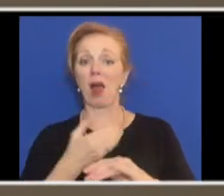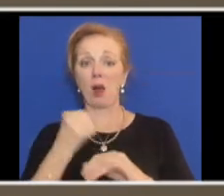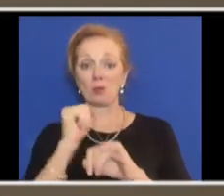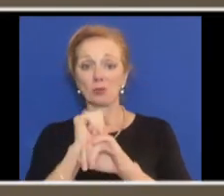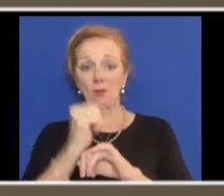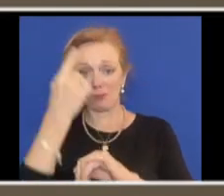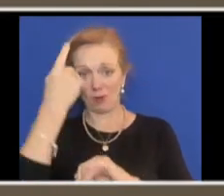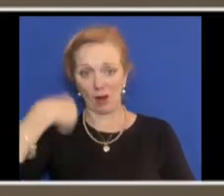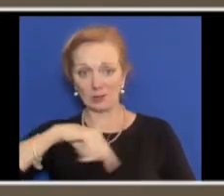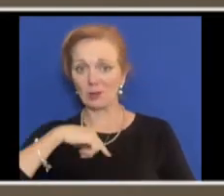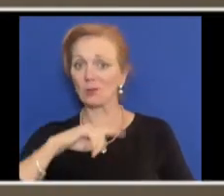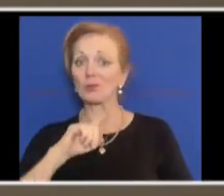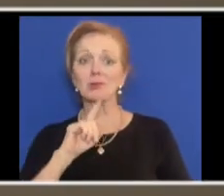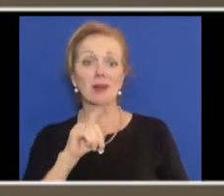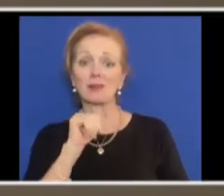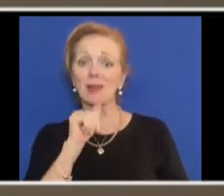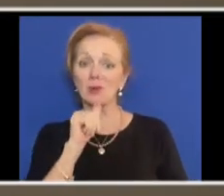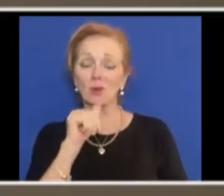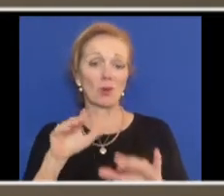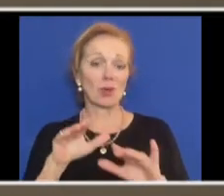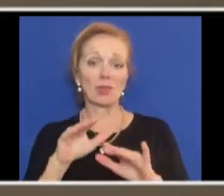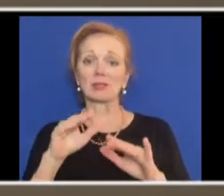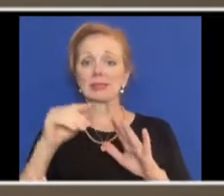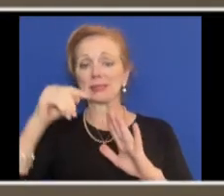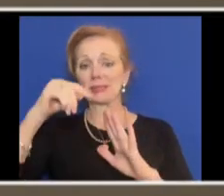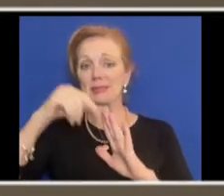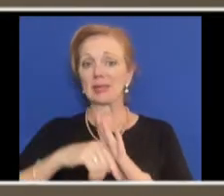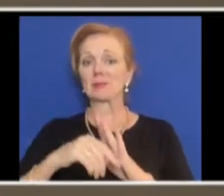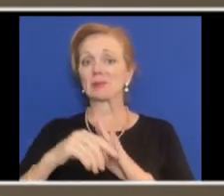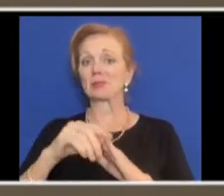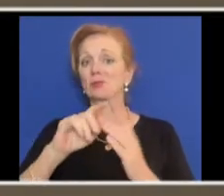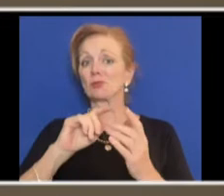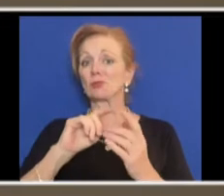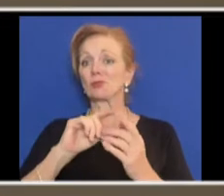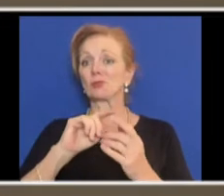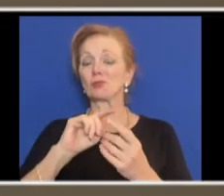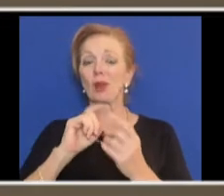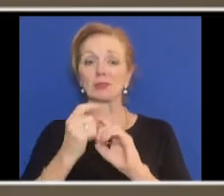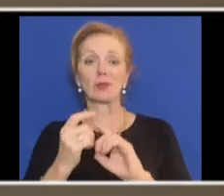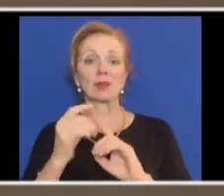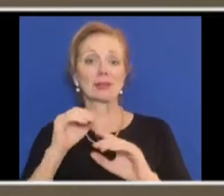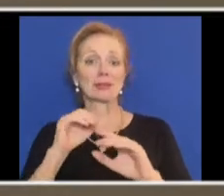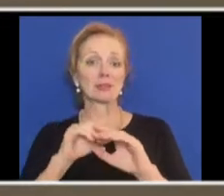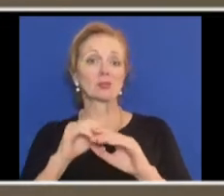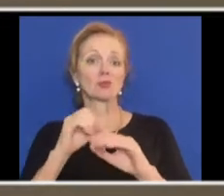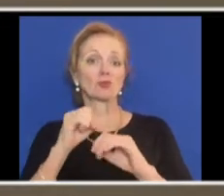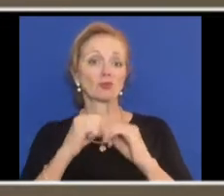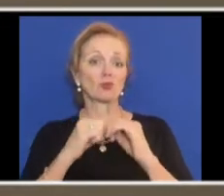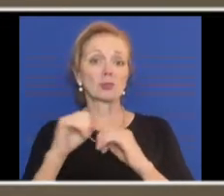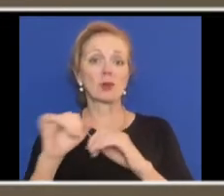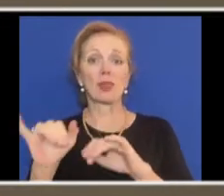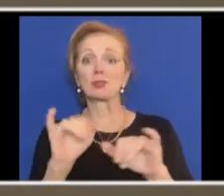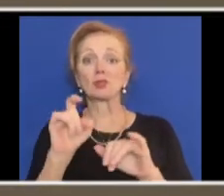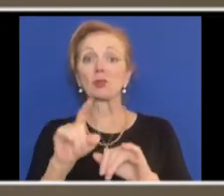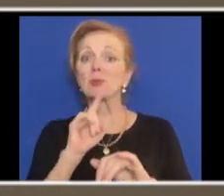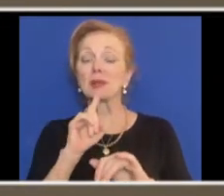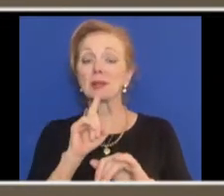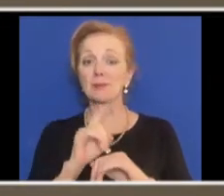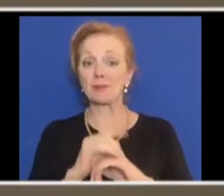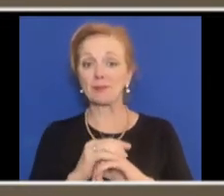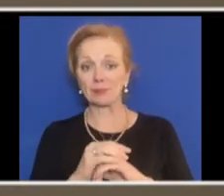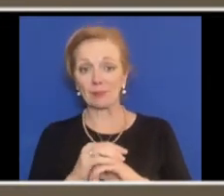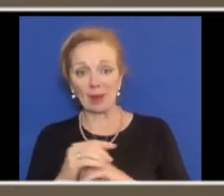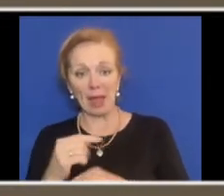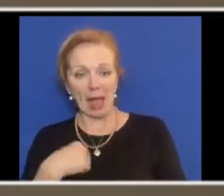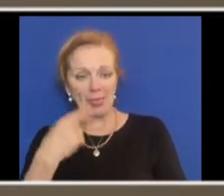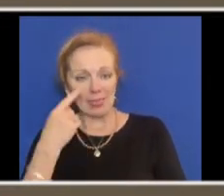we're not actually doing a deep transformational investment in infrastructure like we should be doing and so I